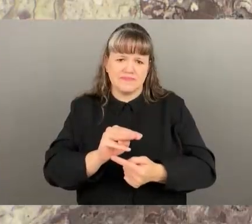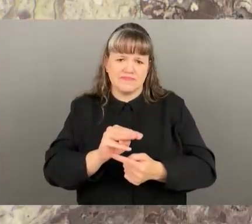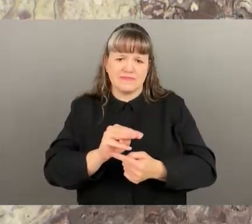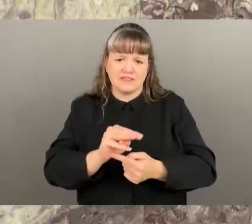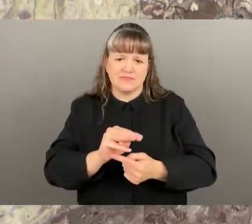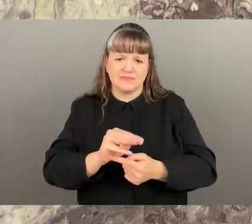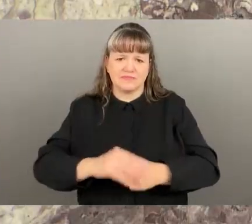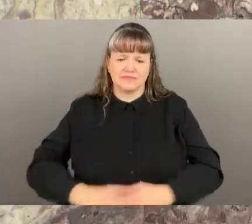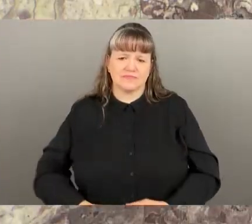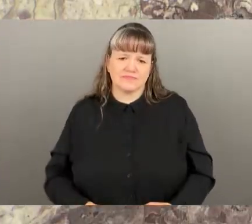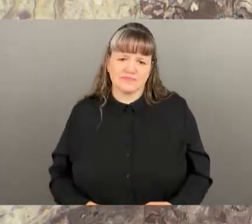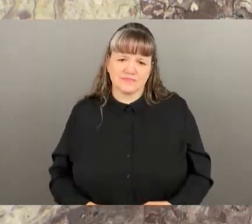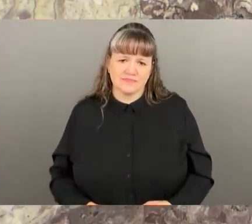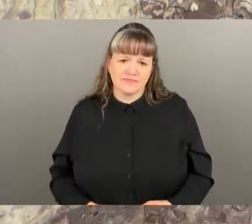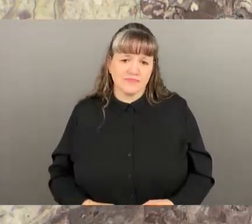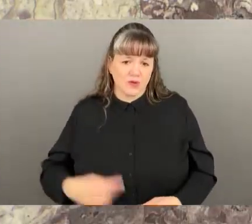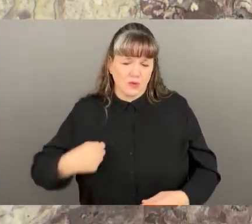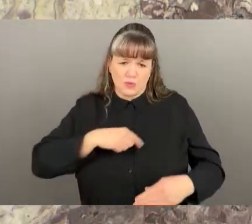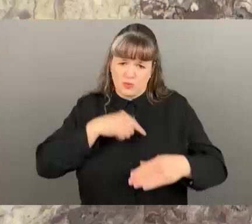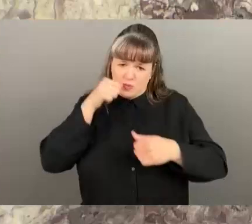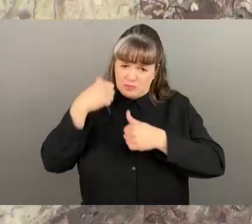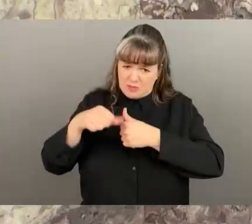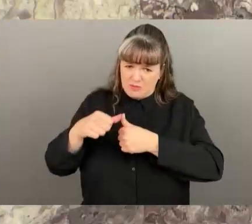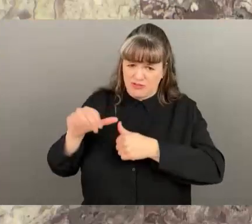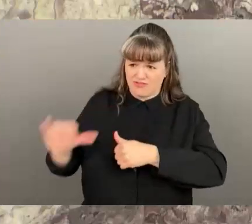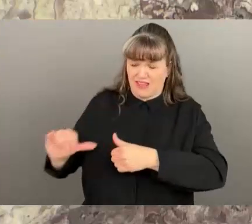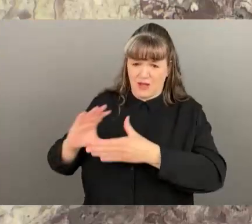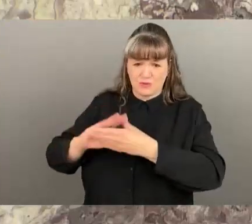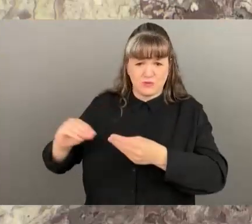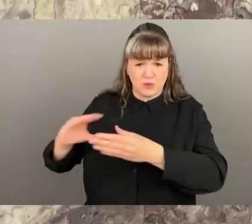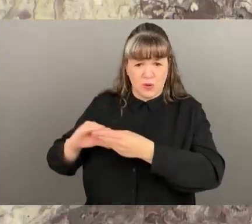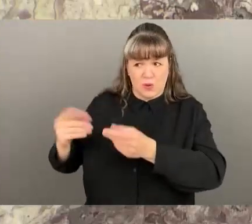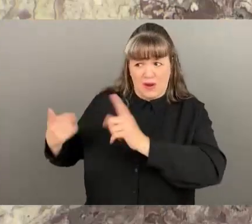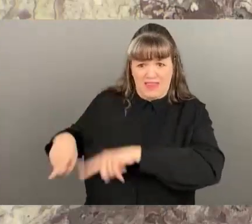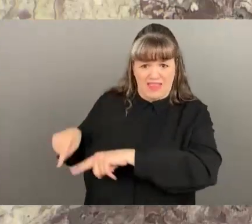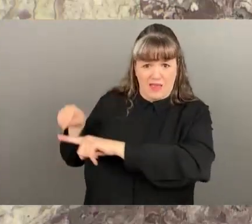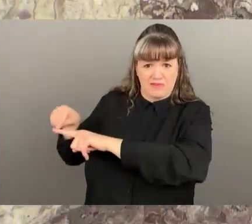back, it's about learning from our mistakes, confronting racism and